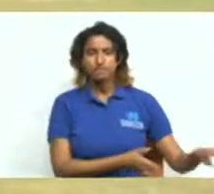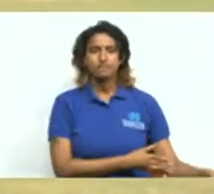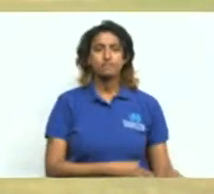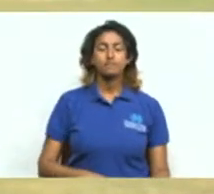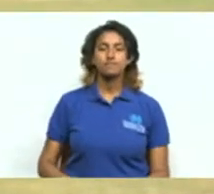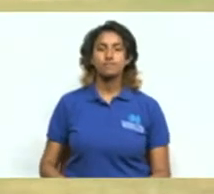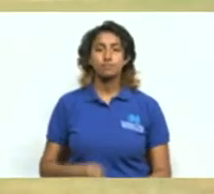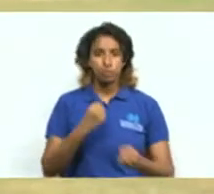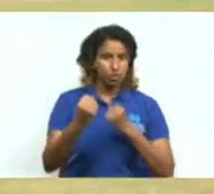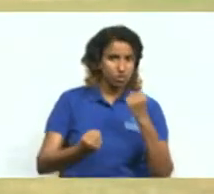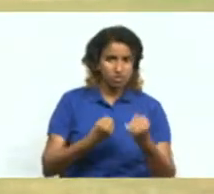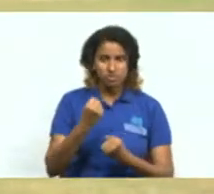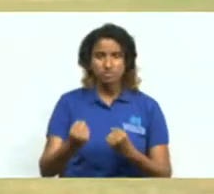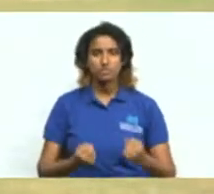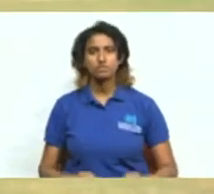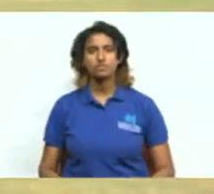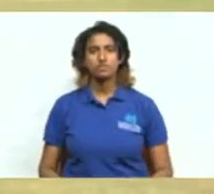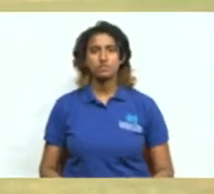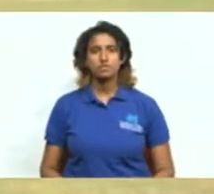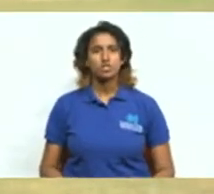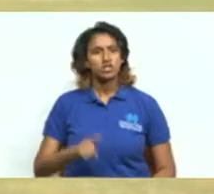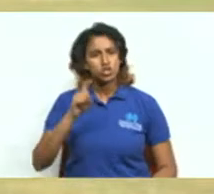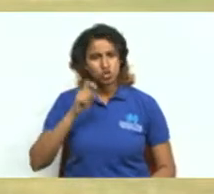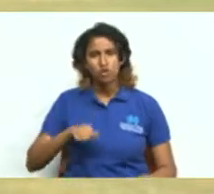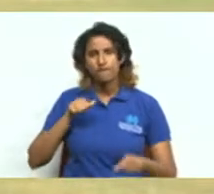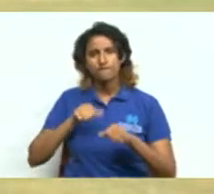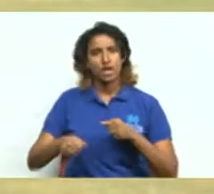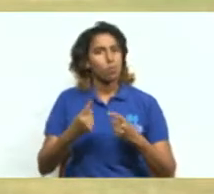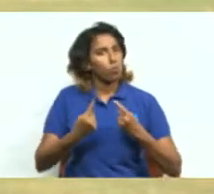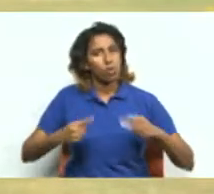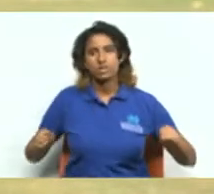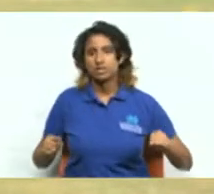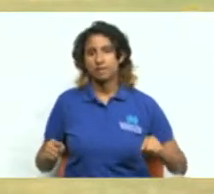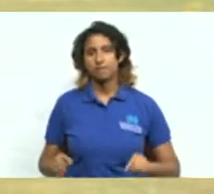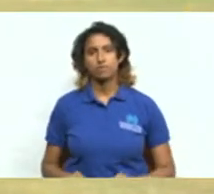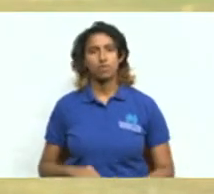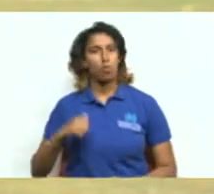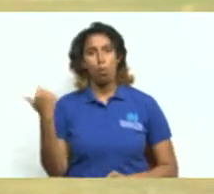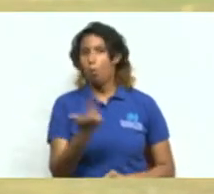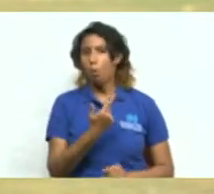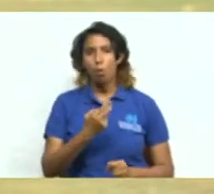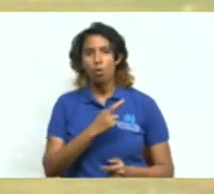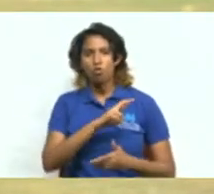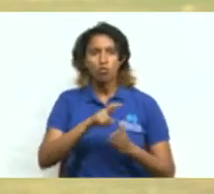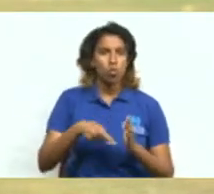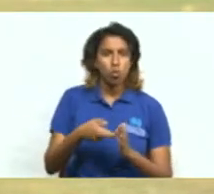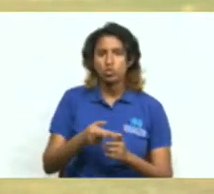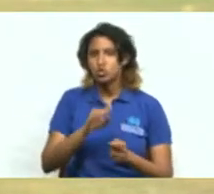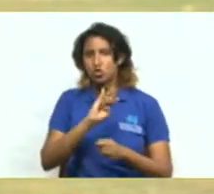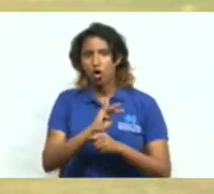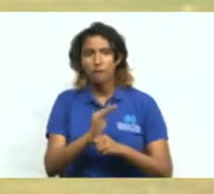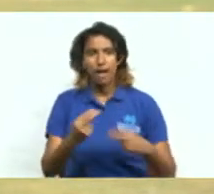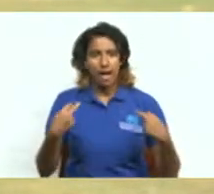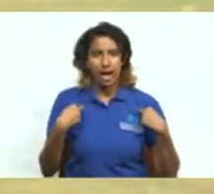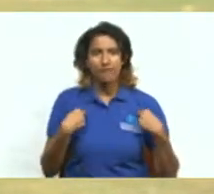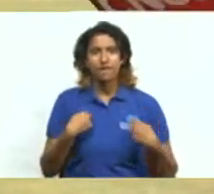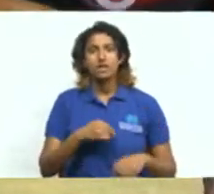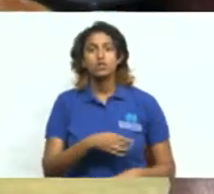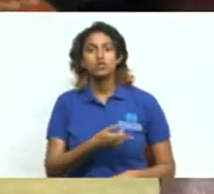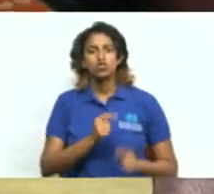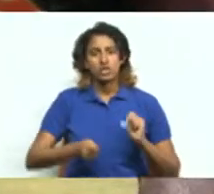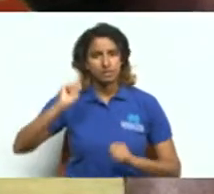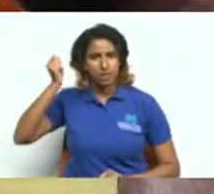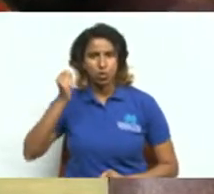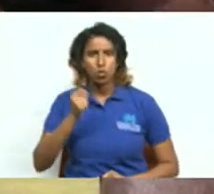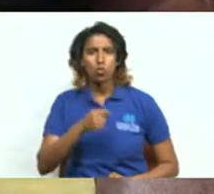Ahead in sport. He should be removed immediately from all positions that he holds with the Trinidad and Tobago Cricket Board. Following his